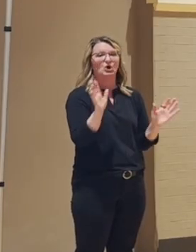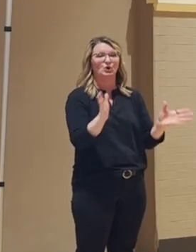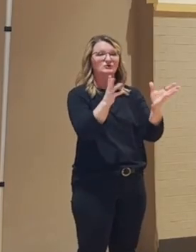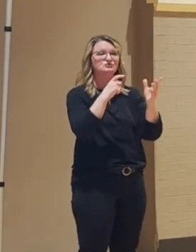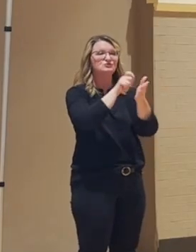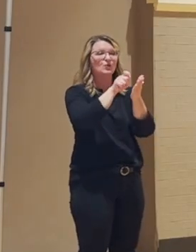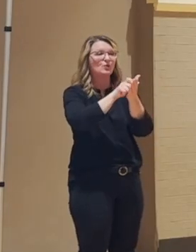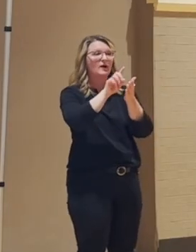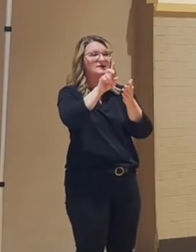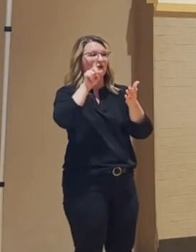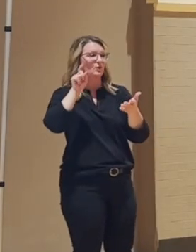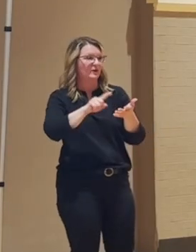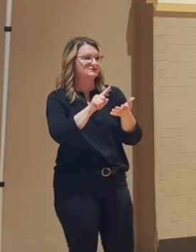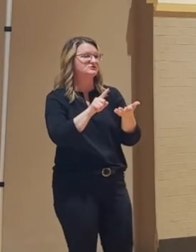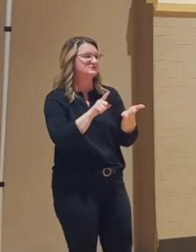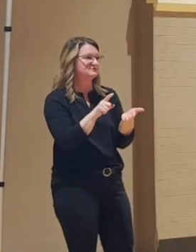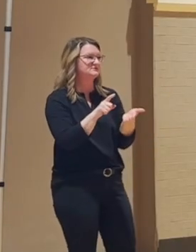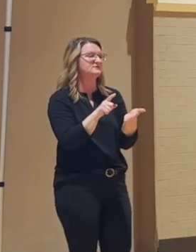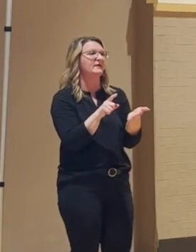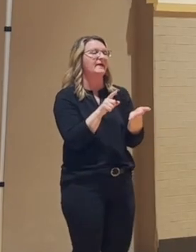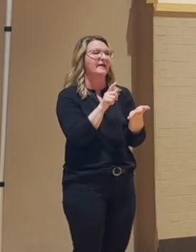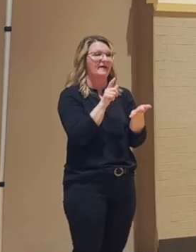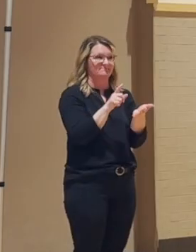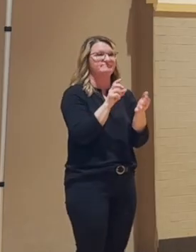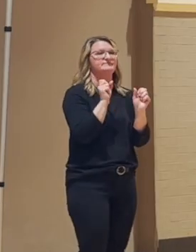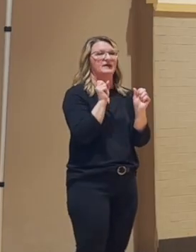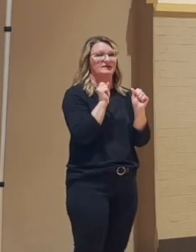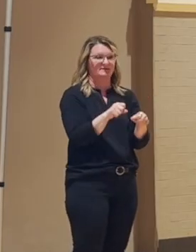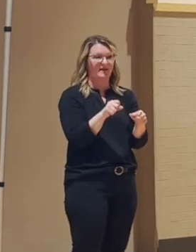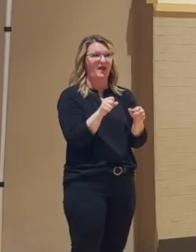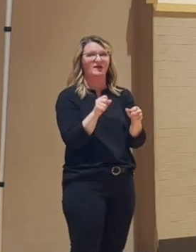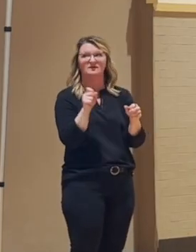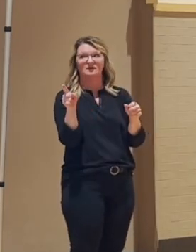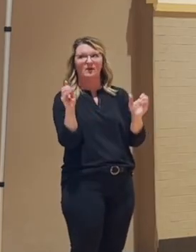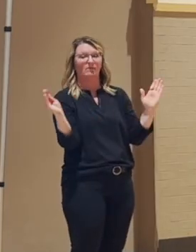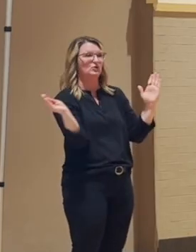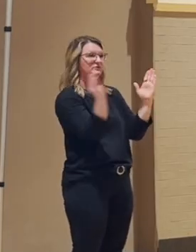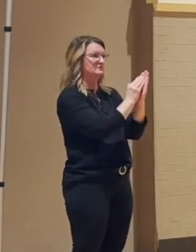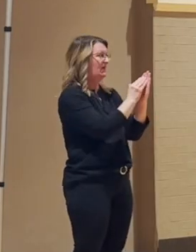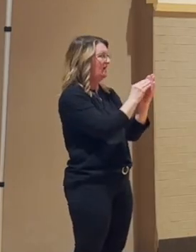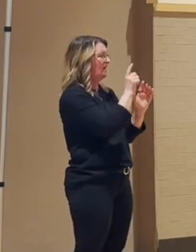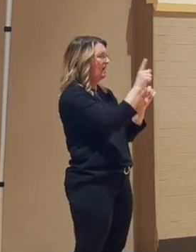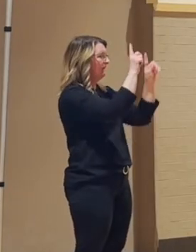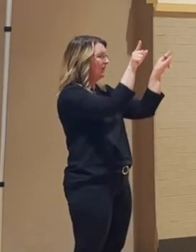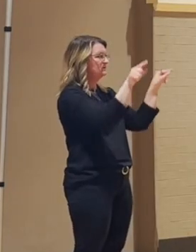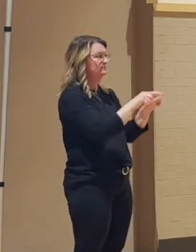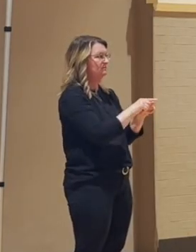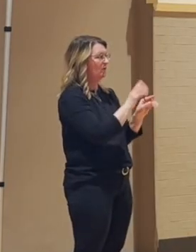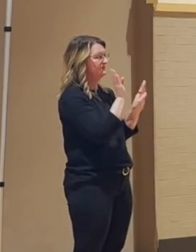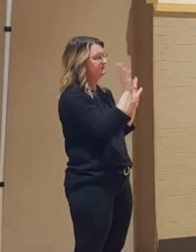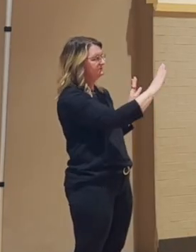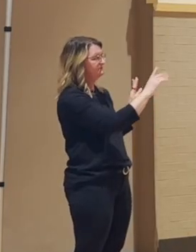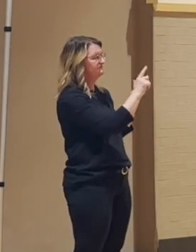write a question on those sticky notes, and you can even put the questions on one of our poster boards